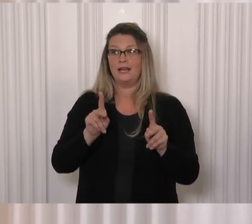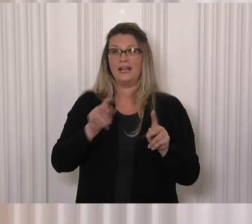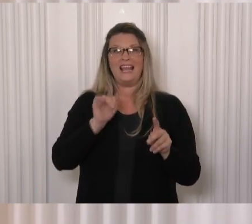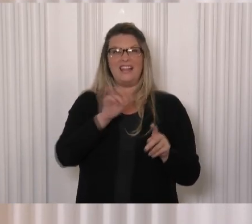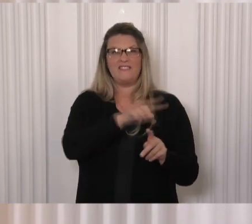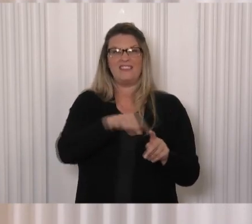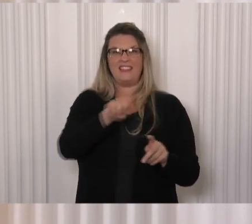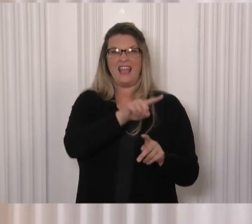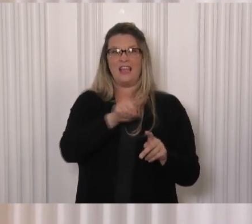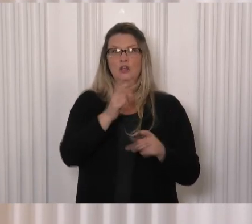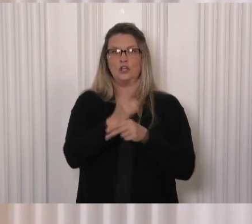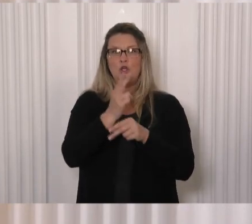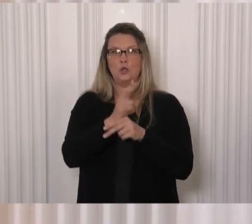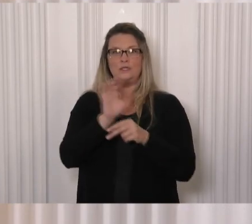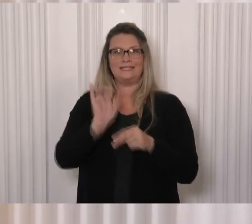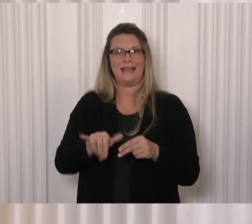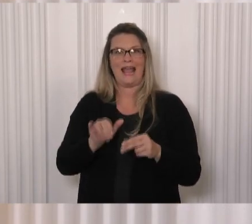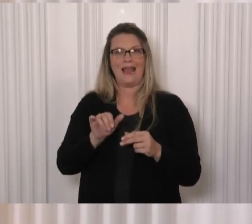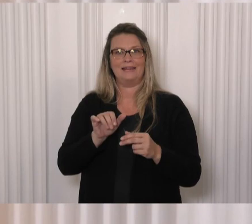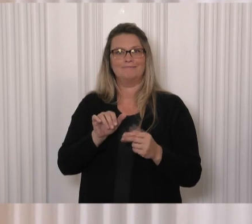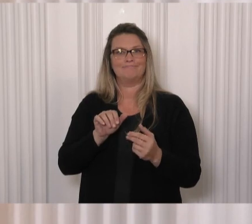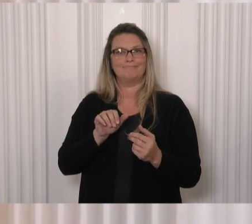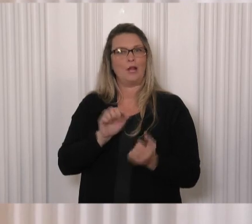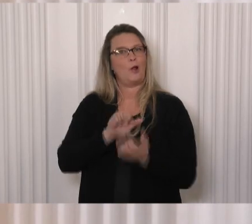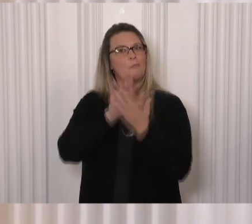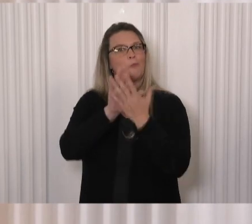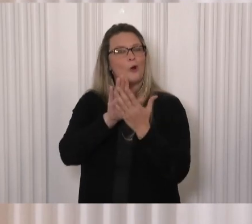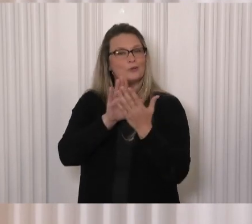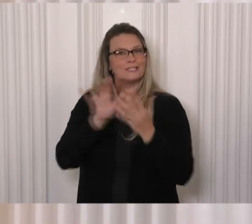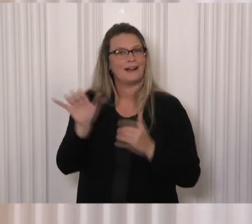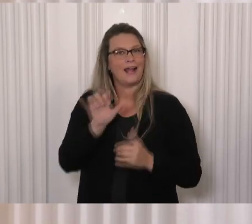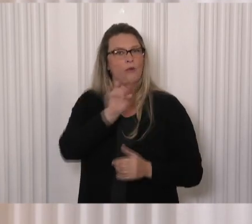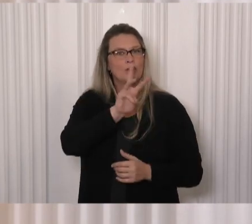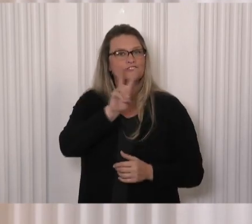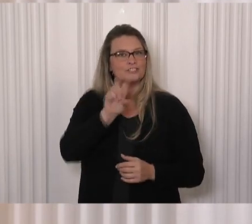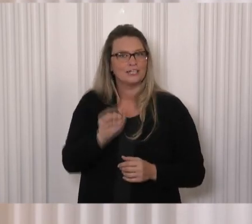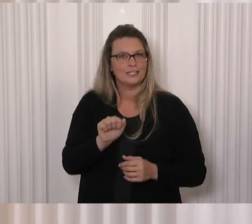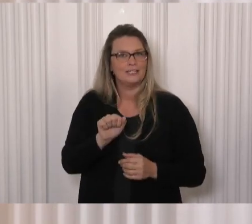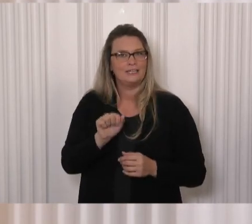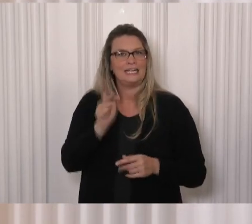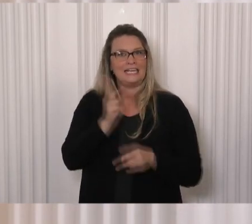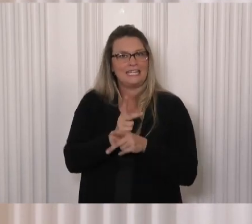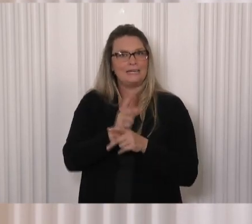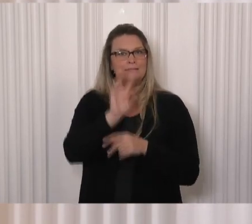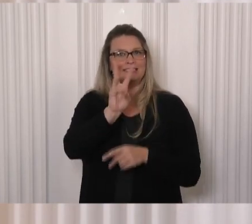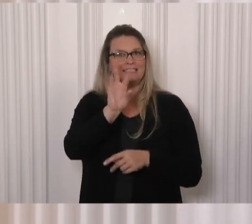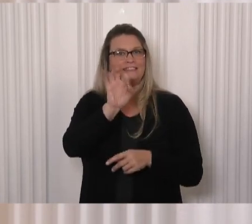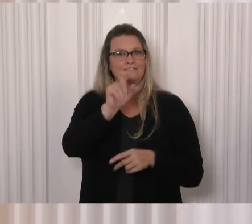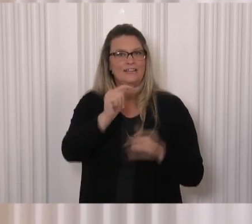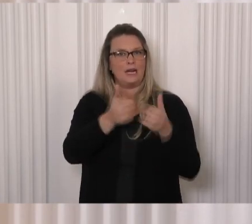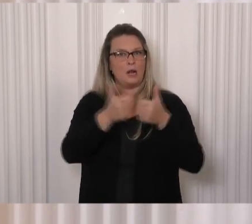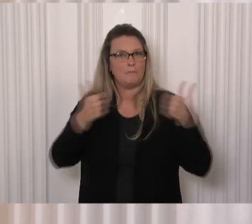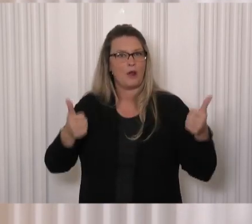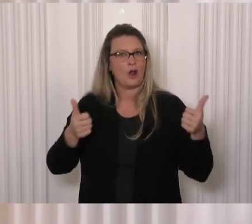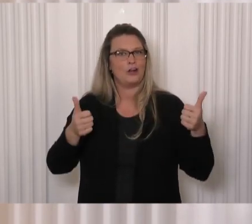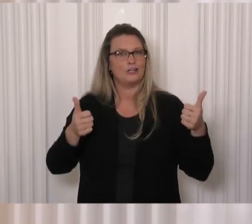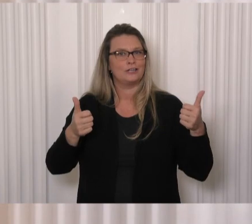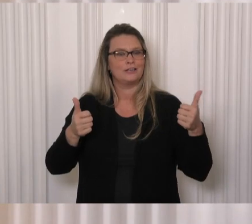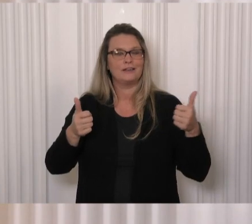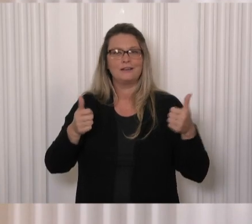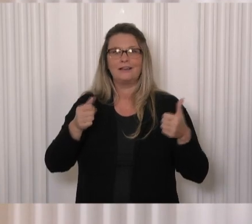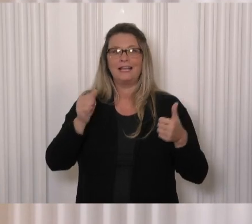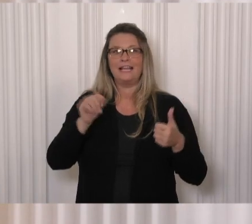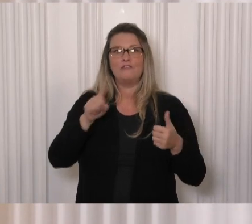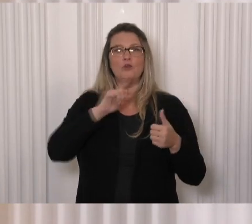with holding each other responsible, separating from 6 feet if you are out